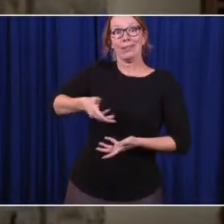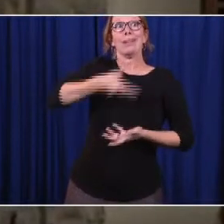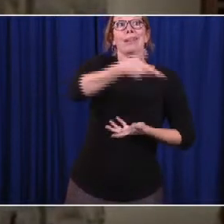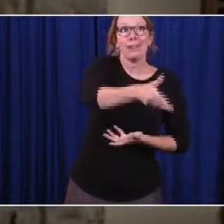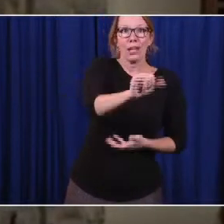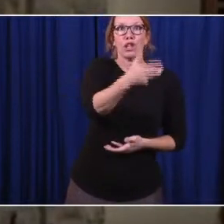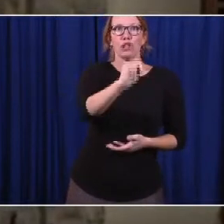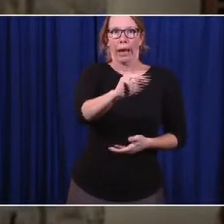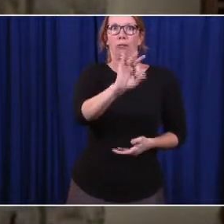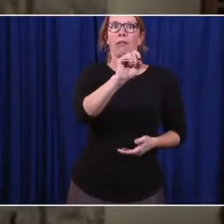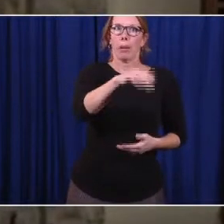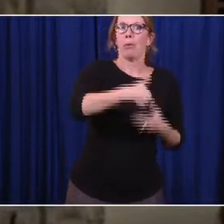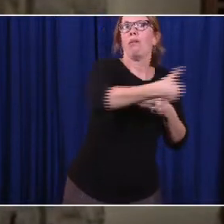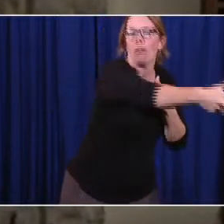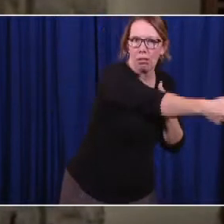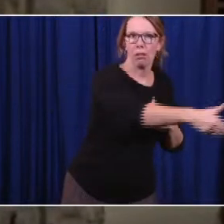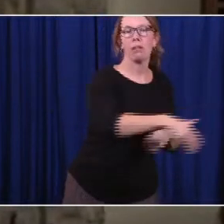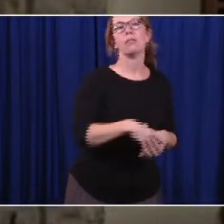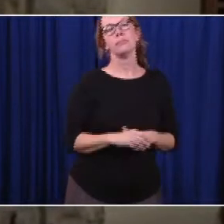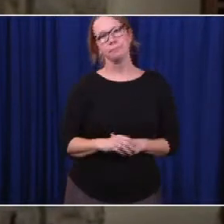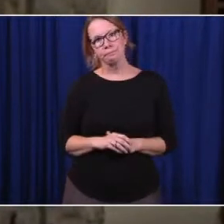next year.